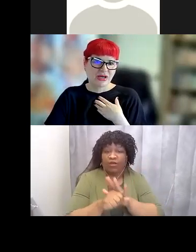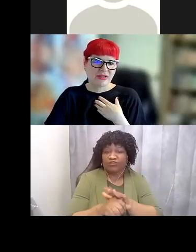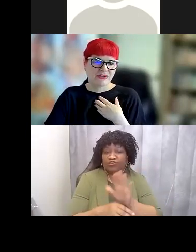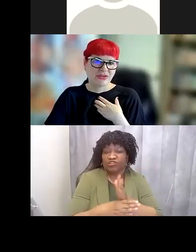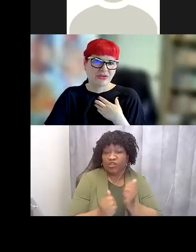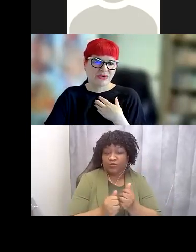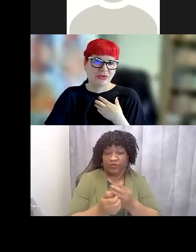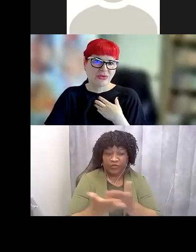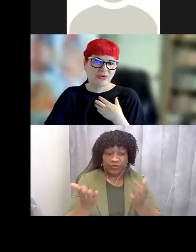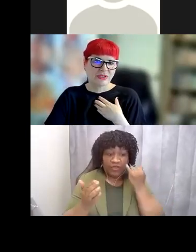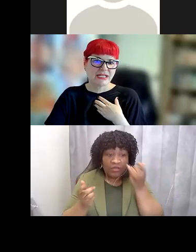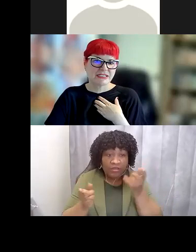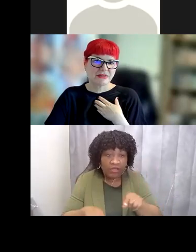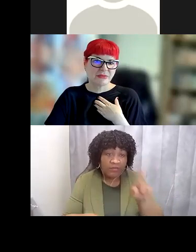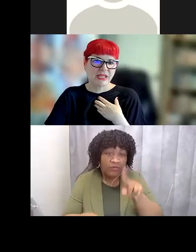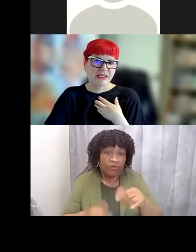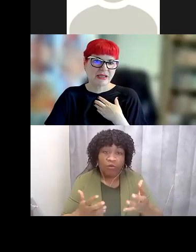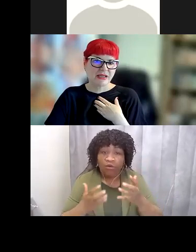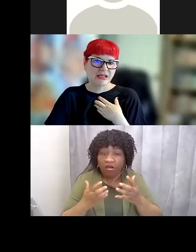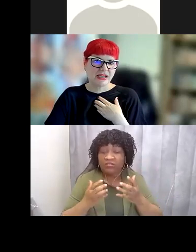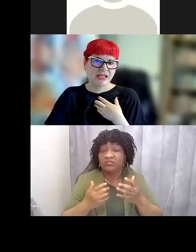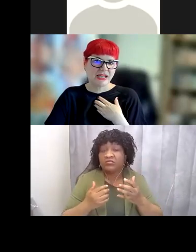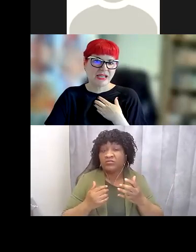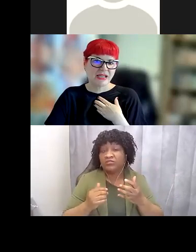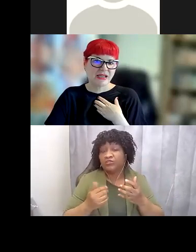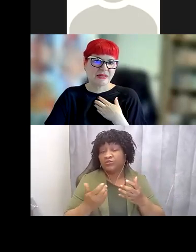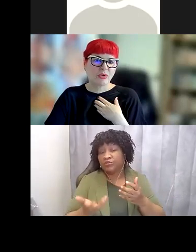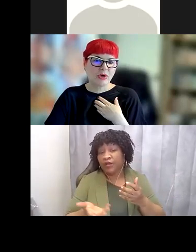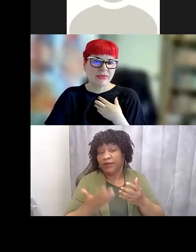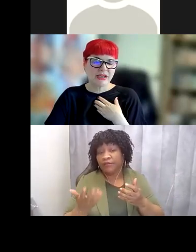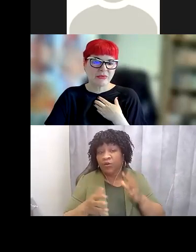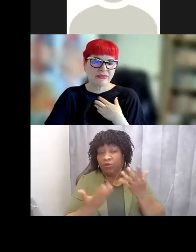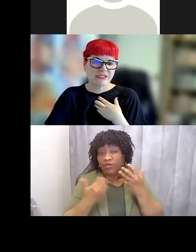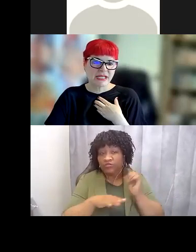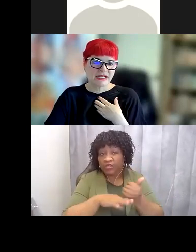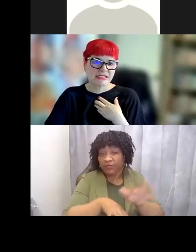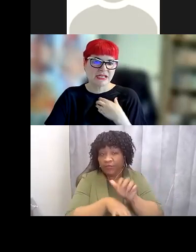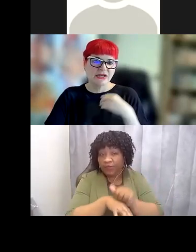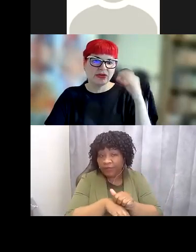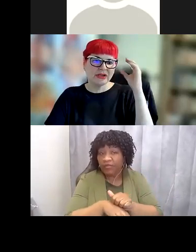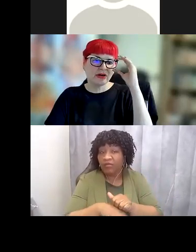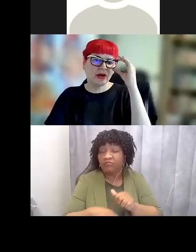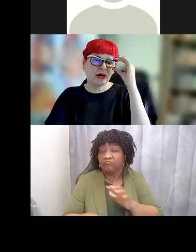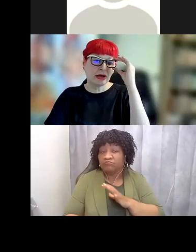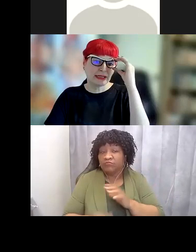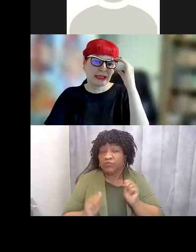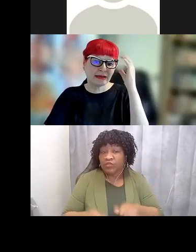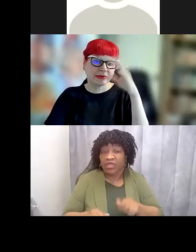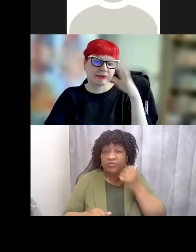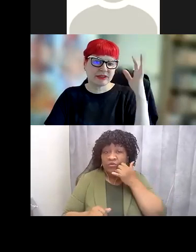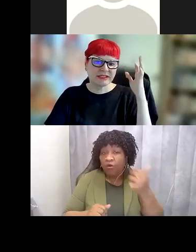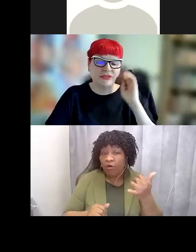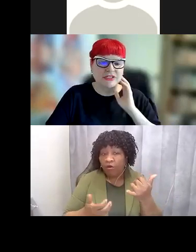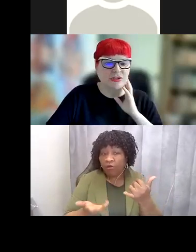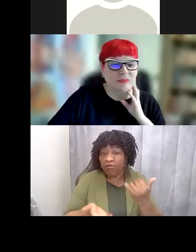So if you would like to make an appointment at one of the sites, you can call, and again, I'm going